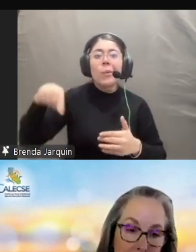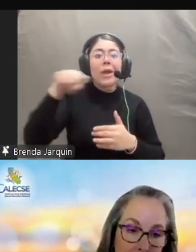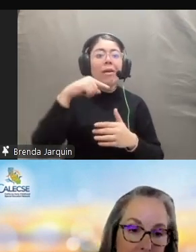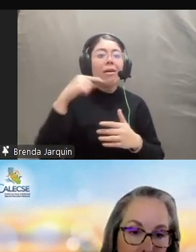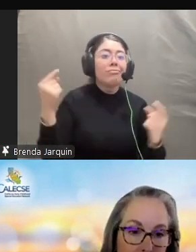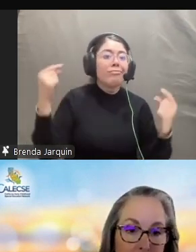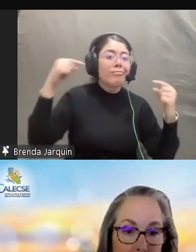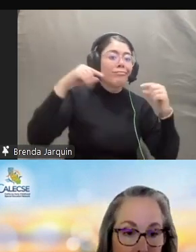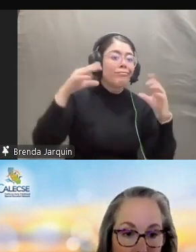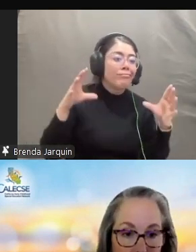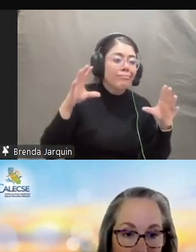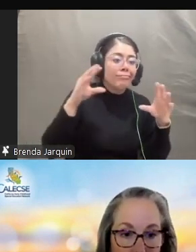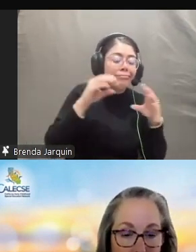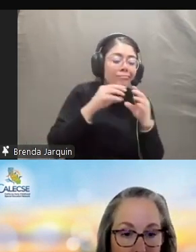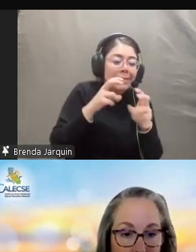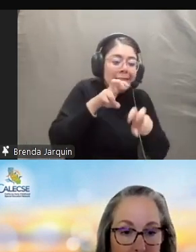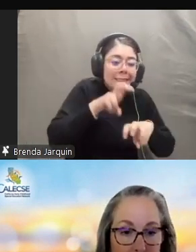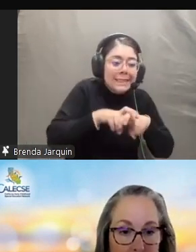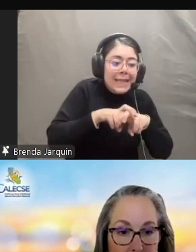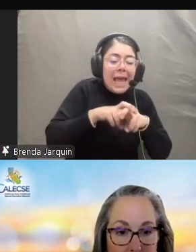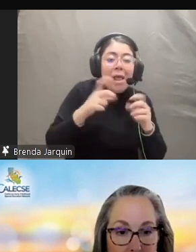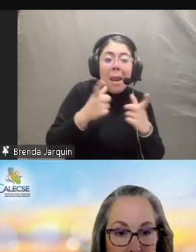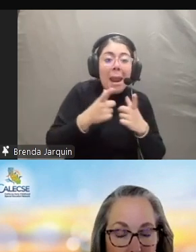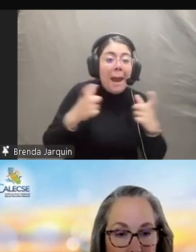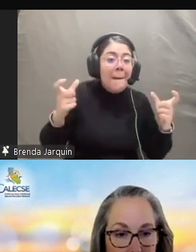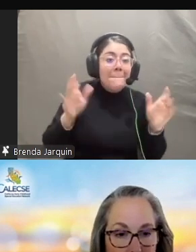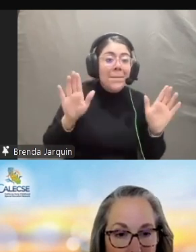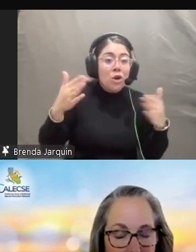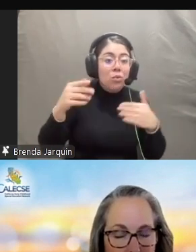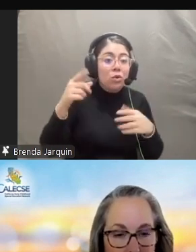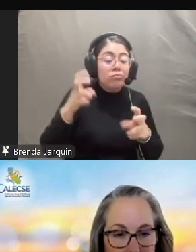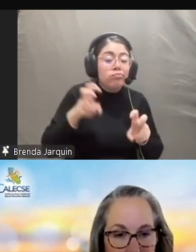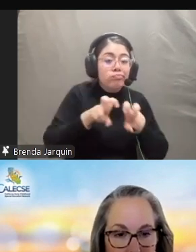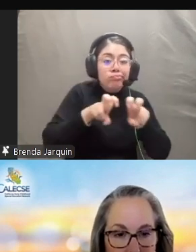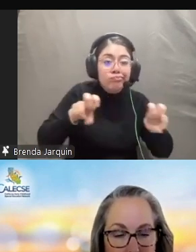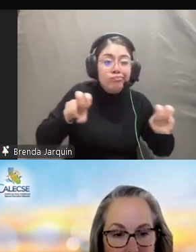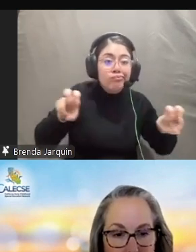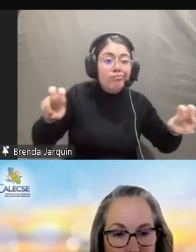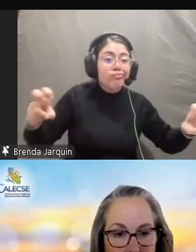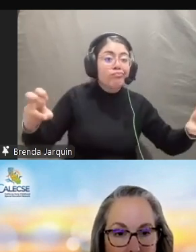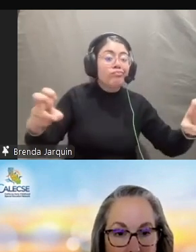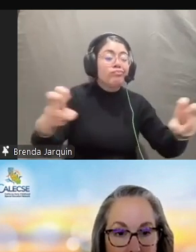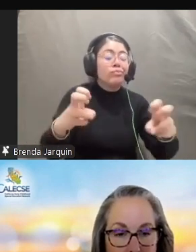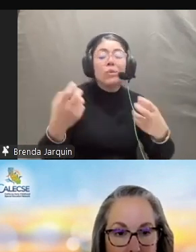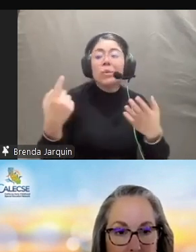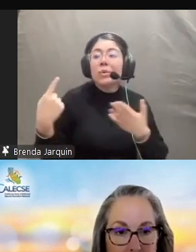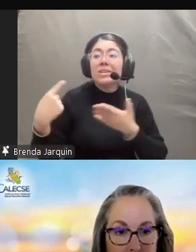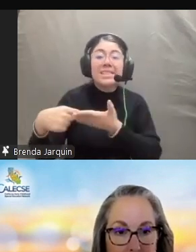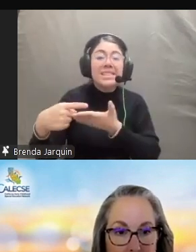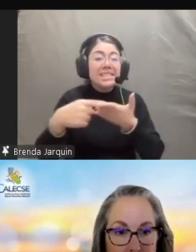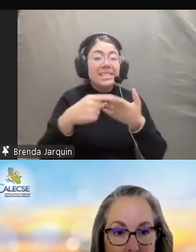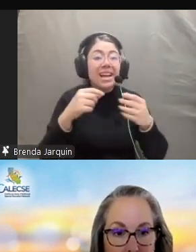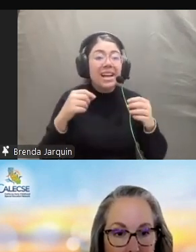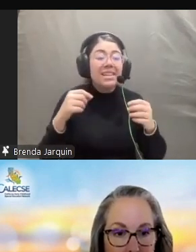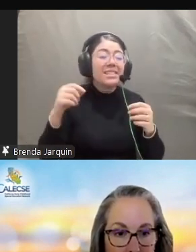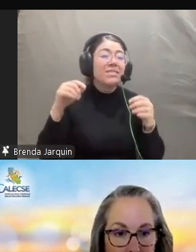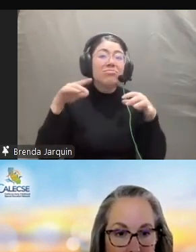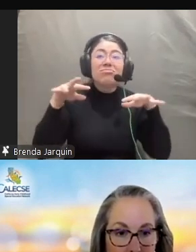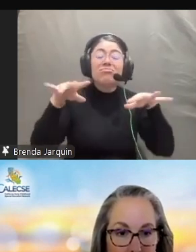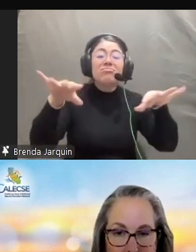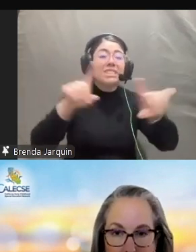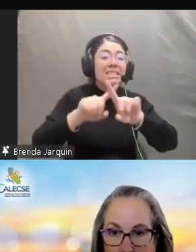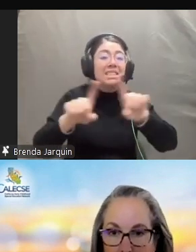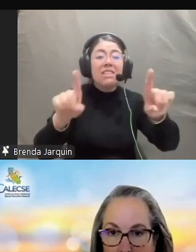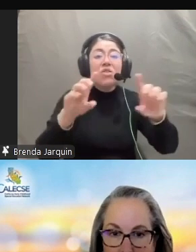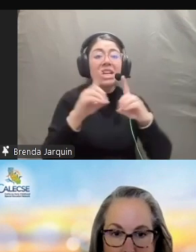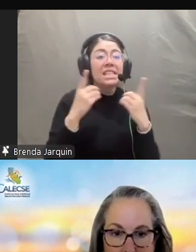of the people, you know, learning from their experiences and could talk across districts and across agencies